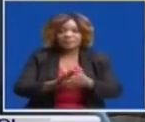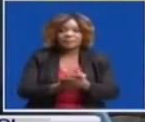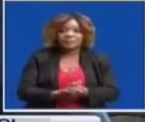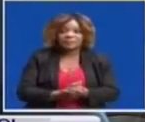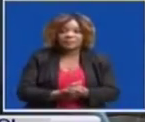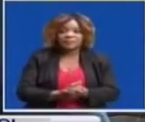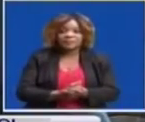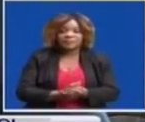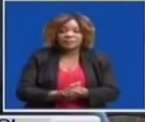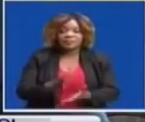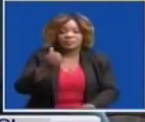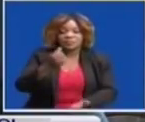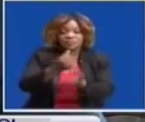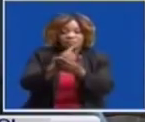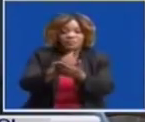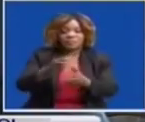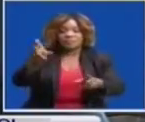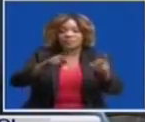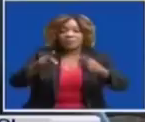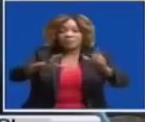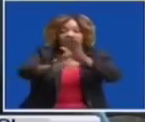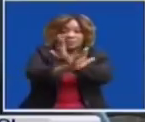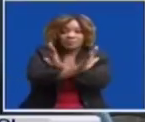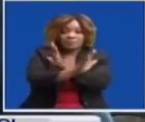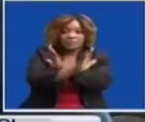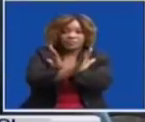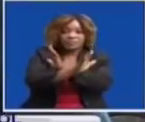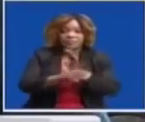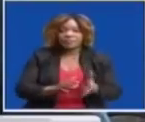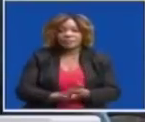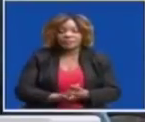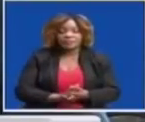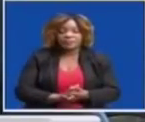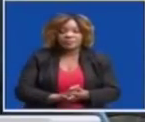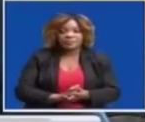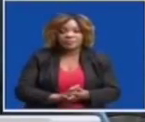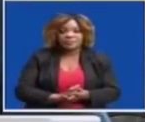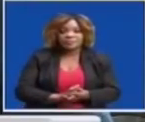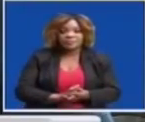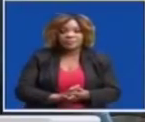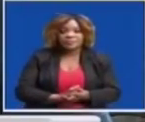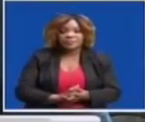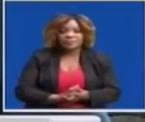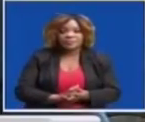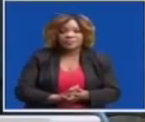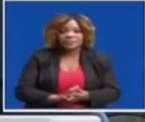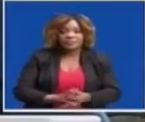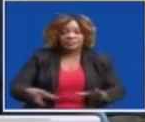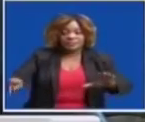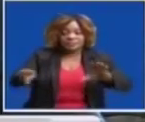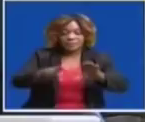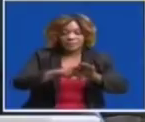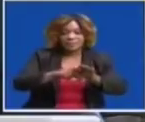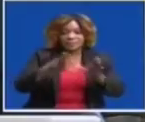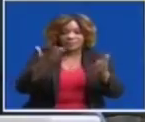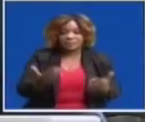here and sisters in Zambia in cultivating parts of the land. And I know that